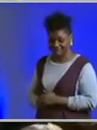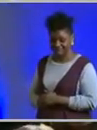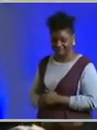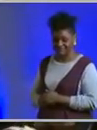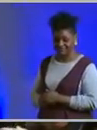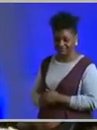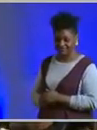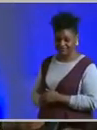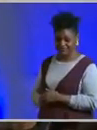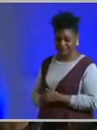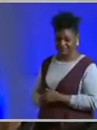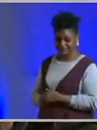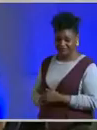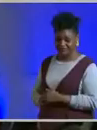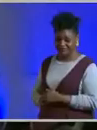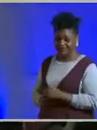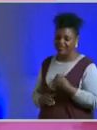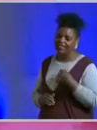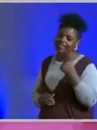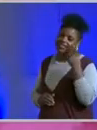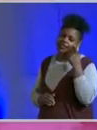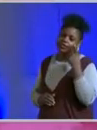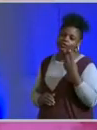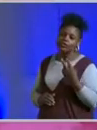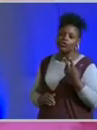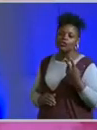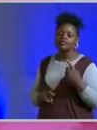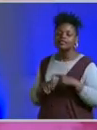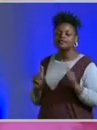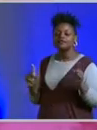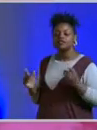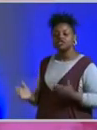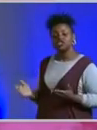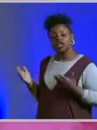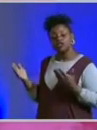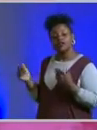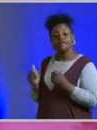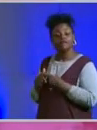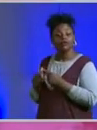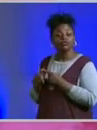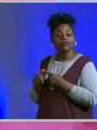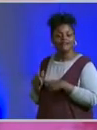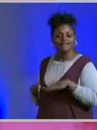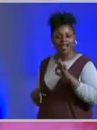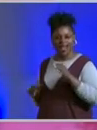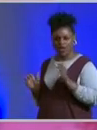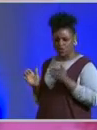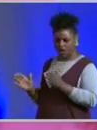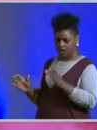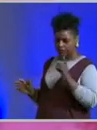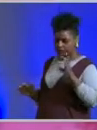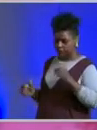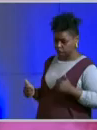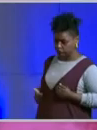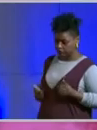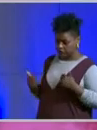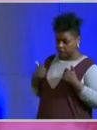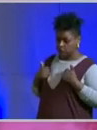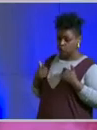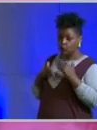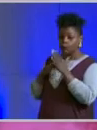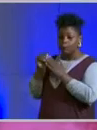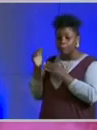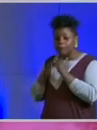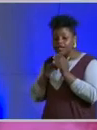So I have maybe 2 or 3 different suggestions. First, finding a way for the DC residents to build and create wealth through